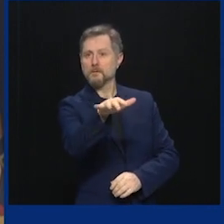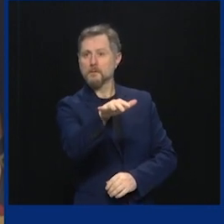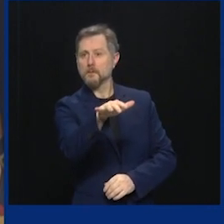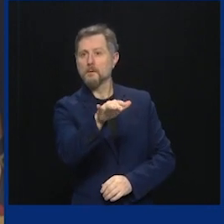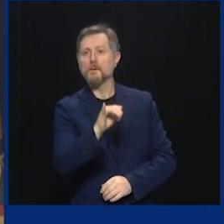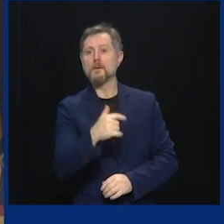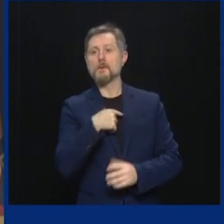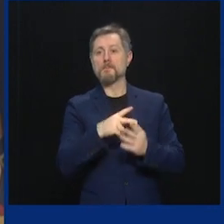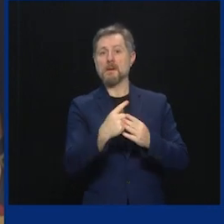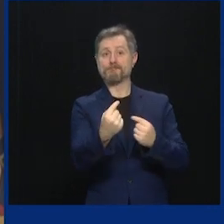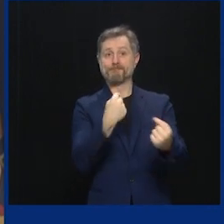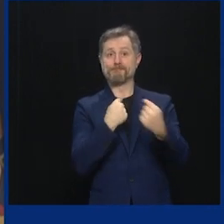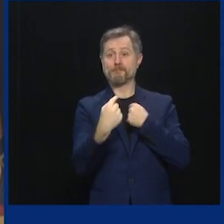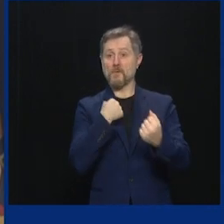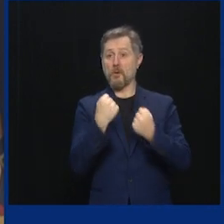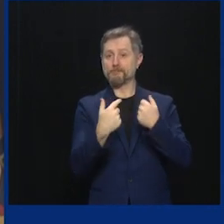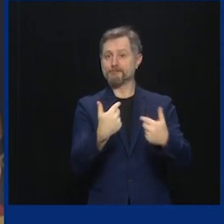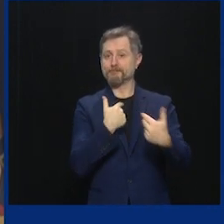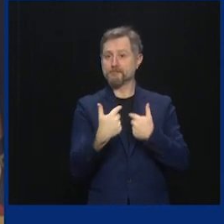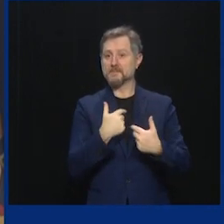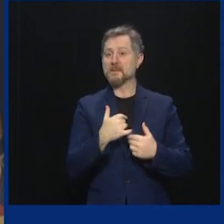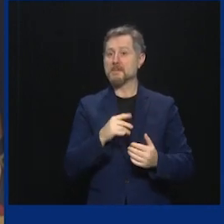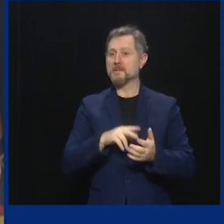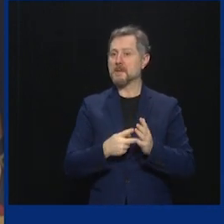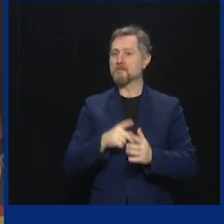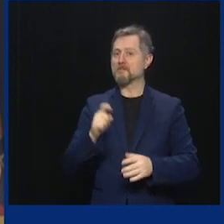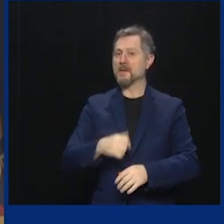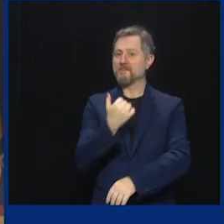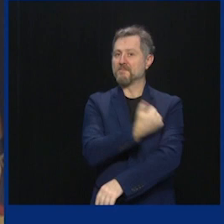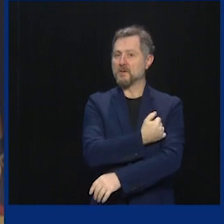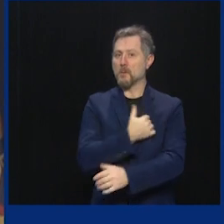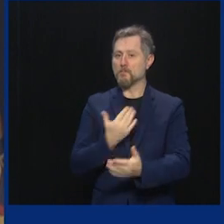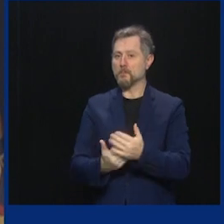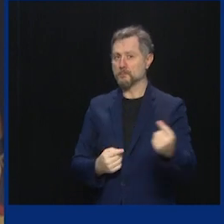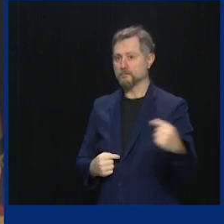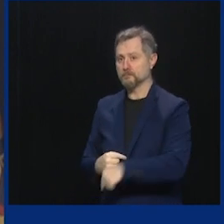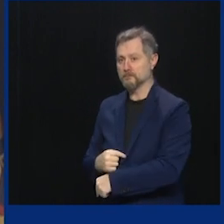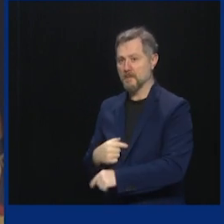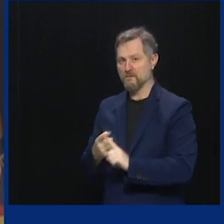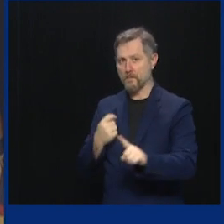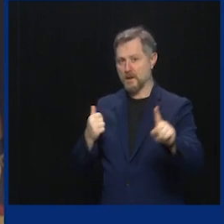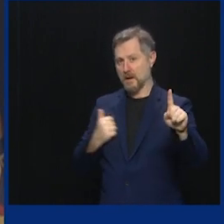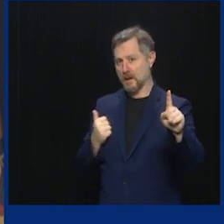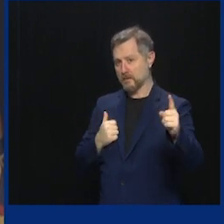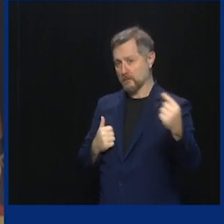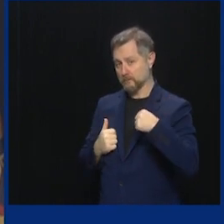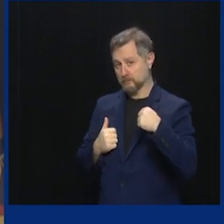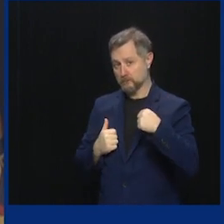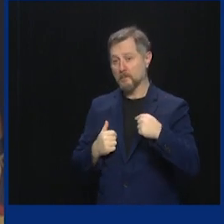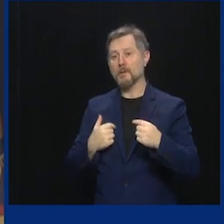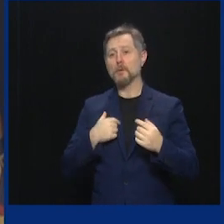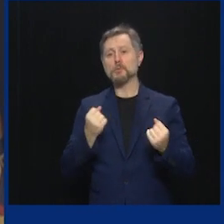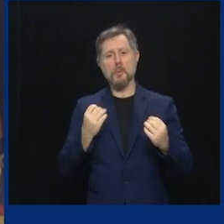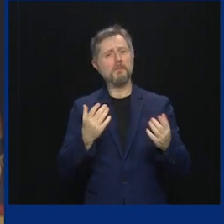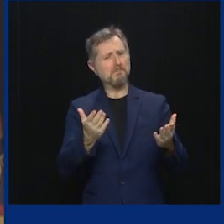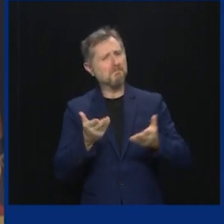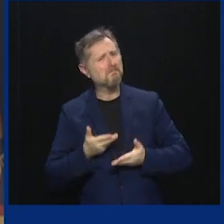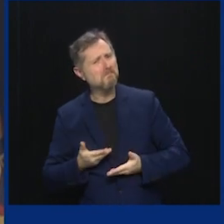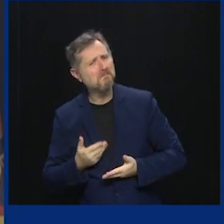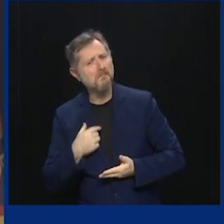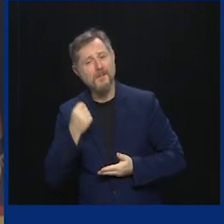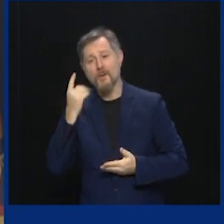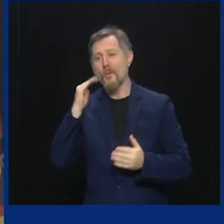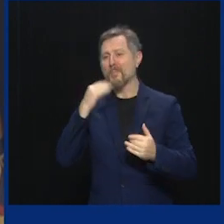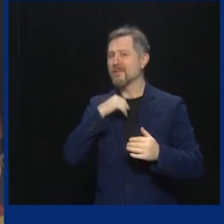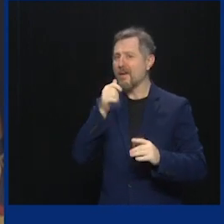in with restrictions. They are vaccinated in order to come here, so we hope that as we welcome our neighbors, that they will not be bringing any unwanted